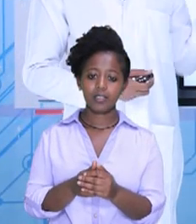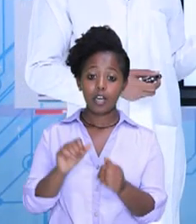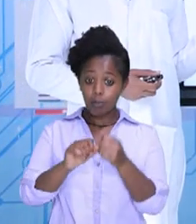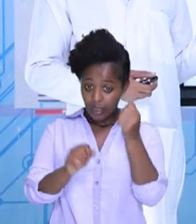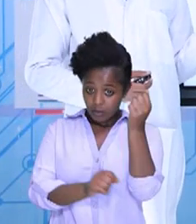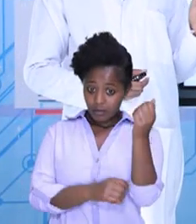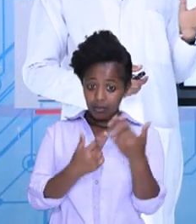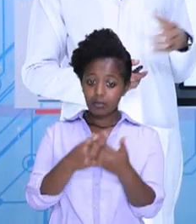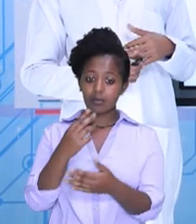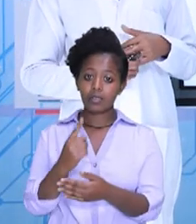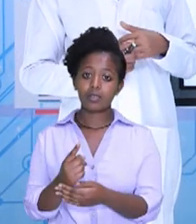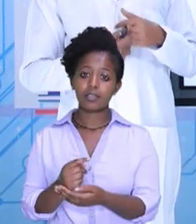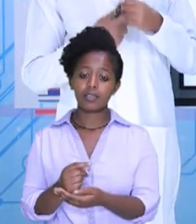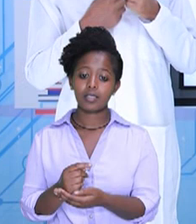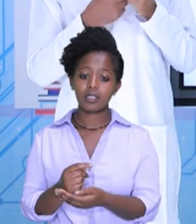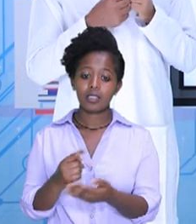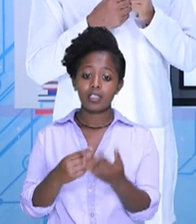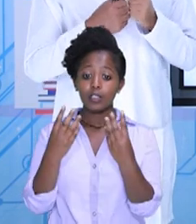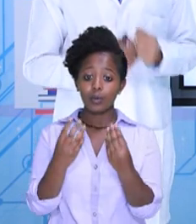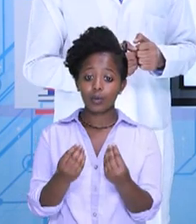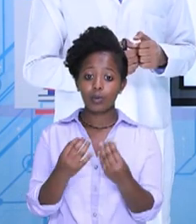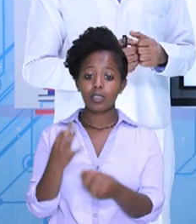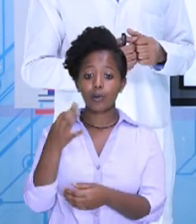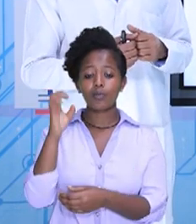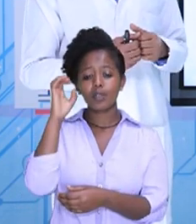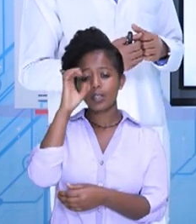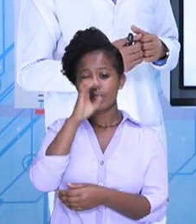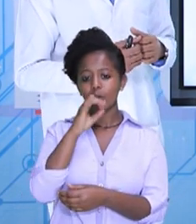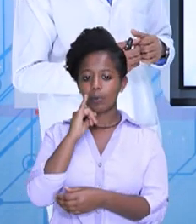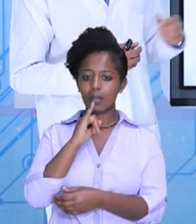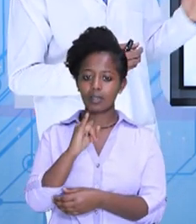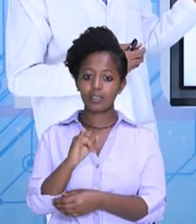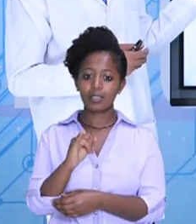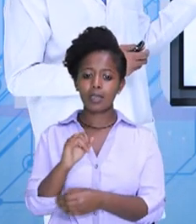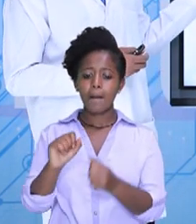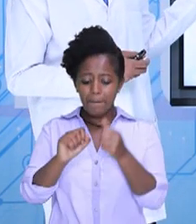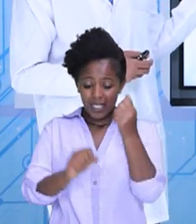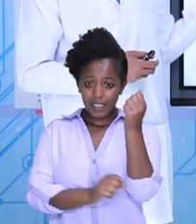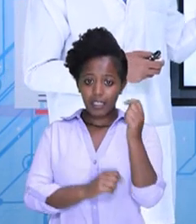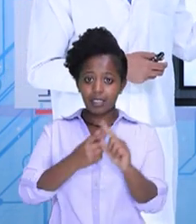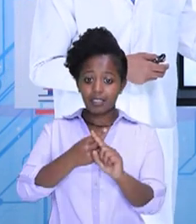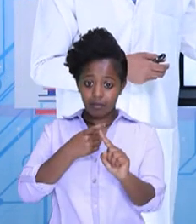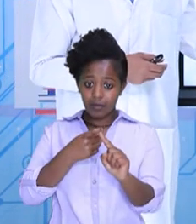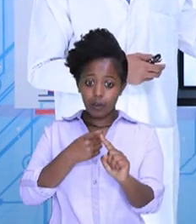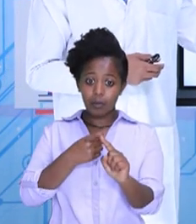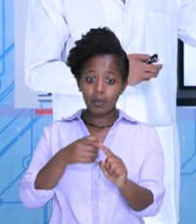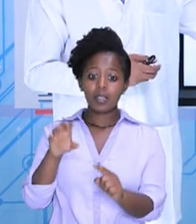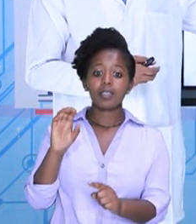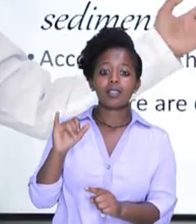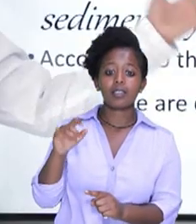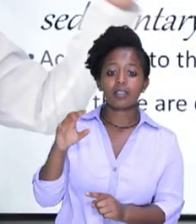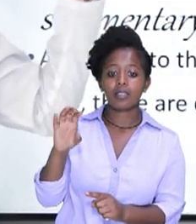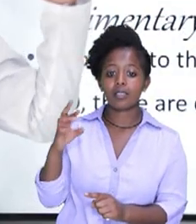Based on this one, the soil of Ethiopia is basically derived from